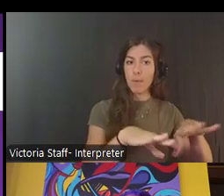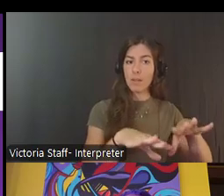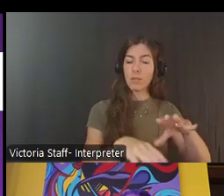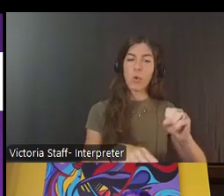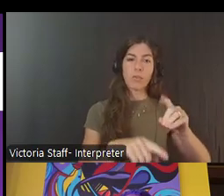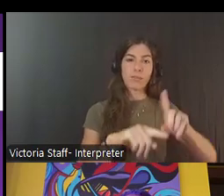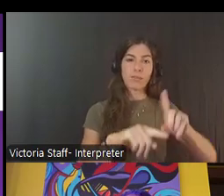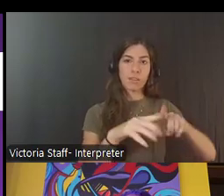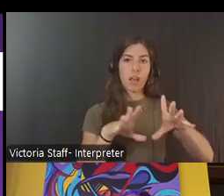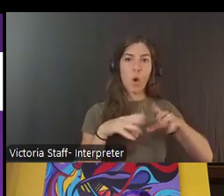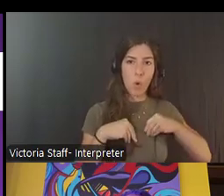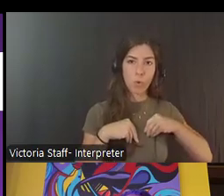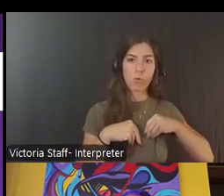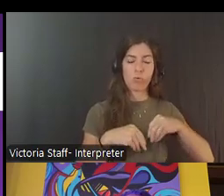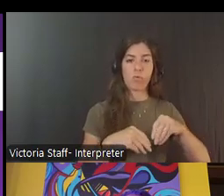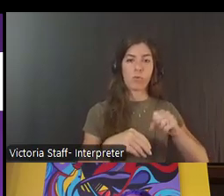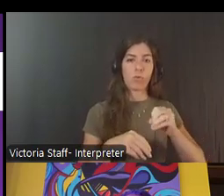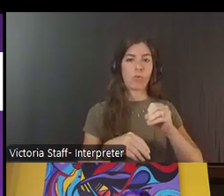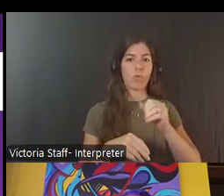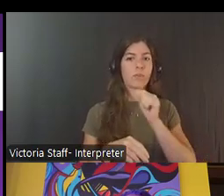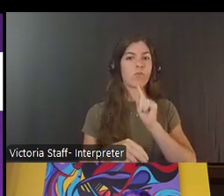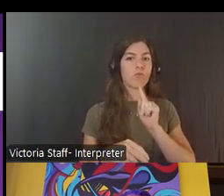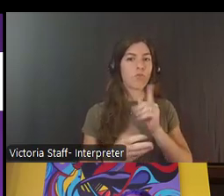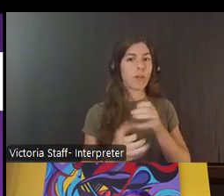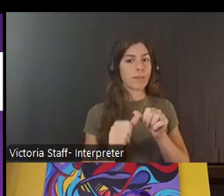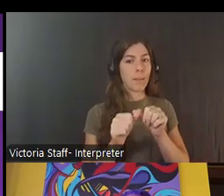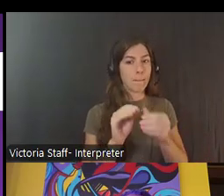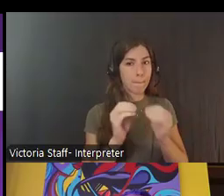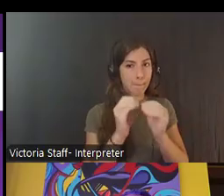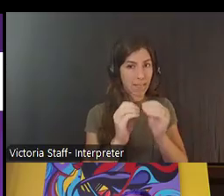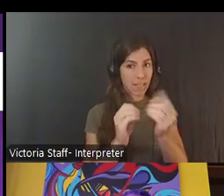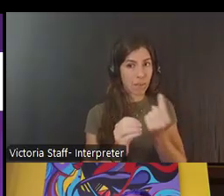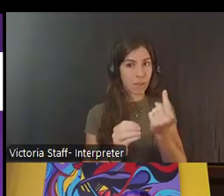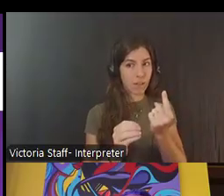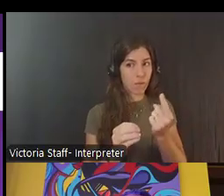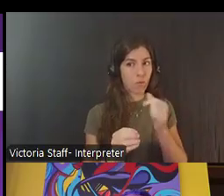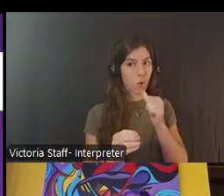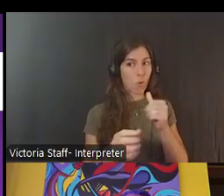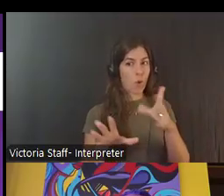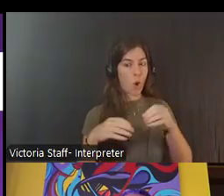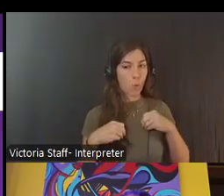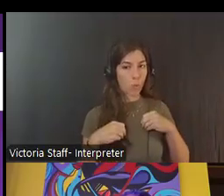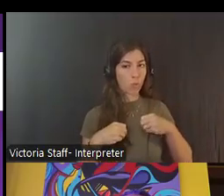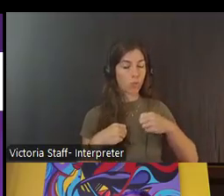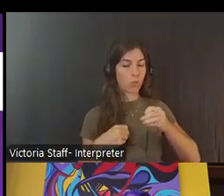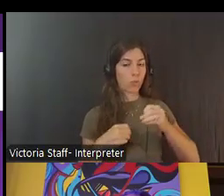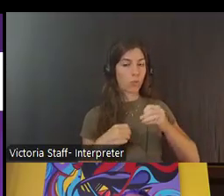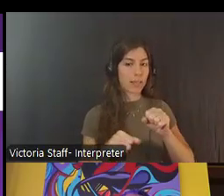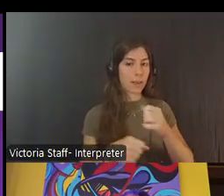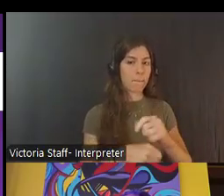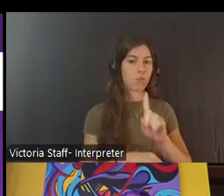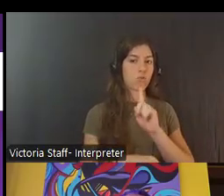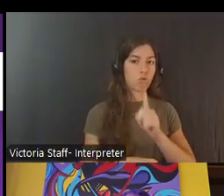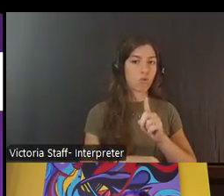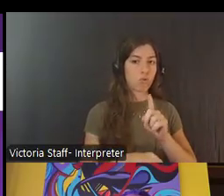agree that I don't know that we would want to maintain something that we're also not taking ownership of so that we could ensure that